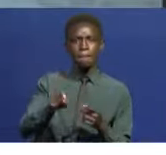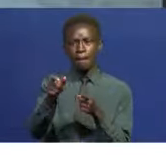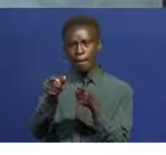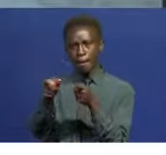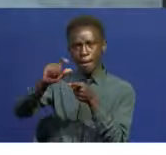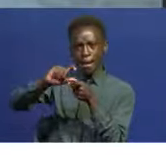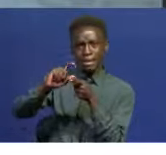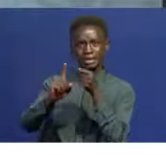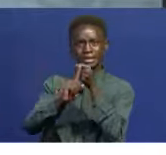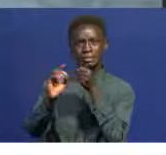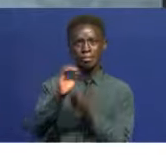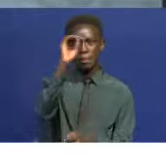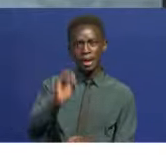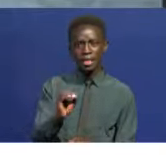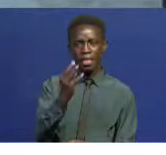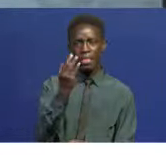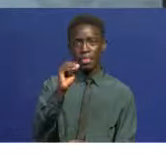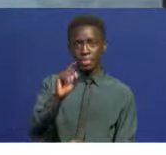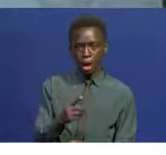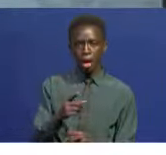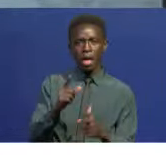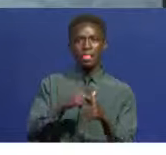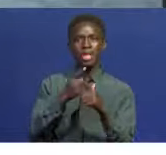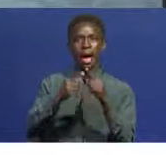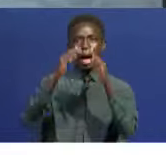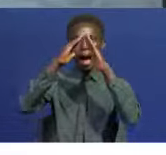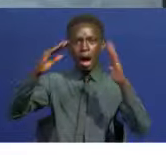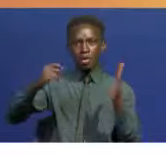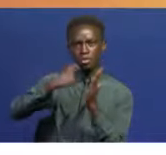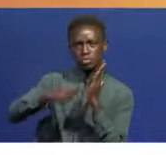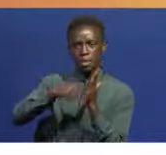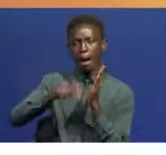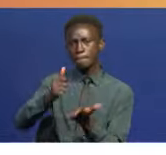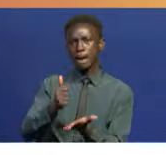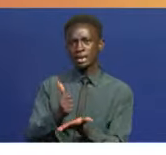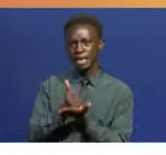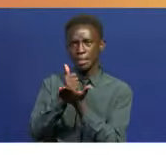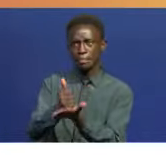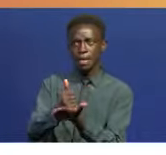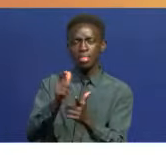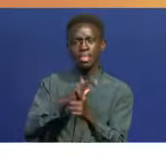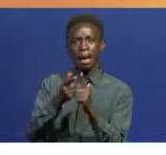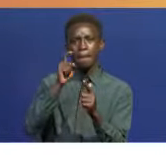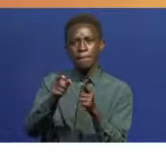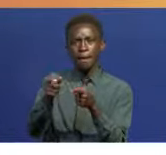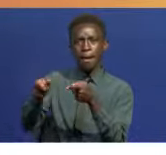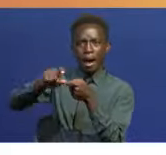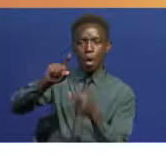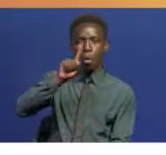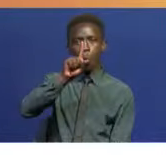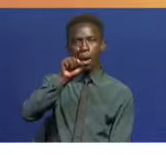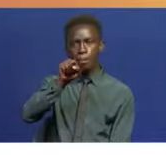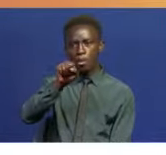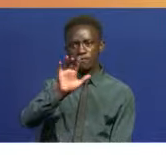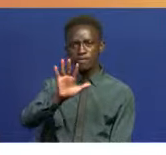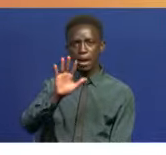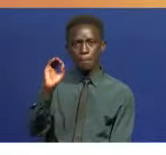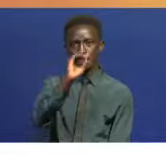Mm-hmm. Then we will have to pay the housing levy for that grant. So you will have to top up again 1.5% of